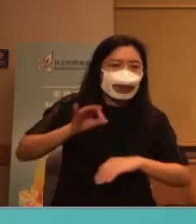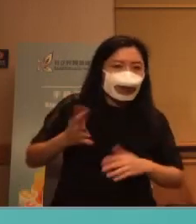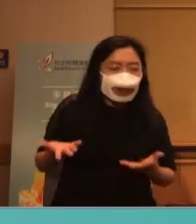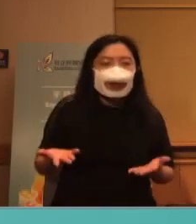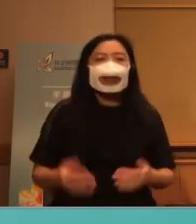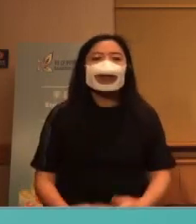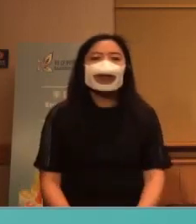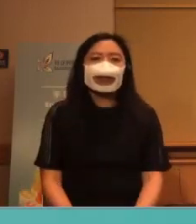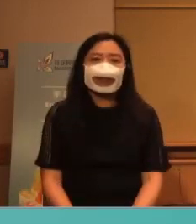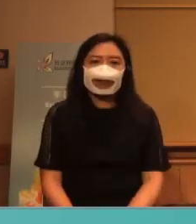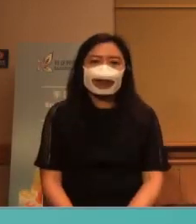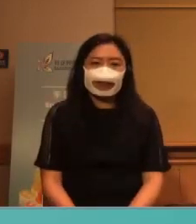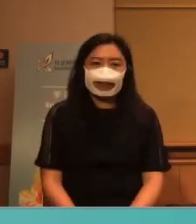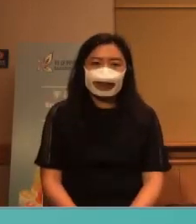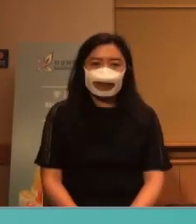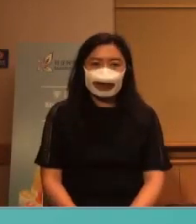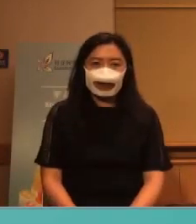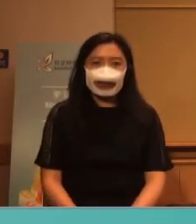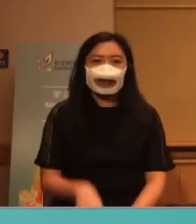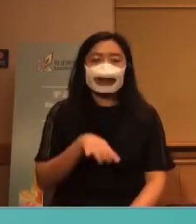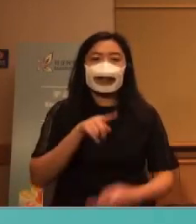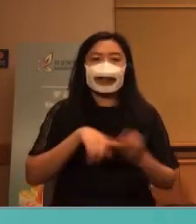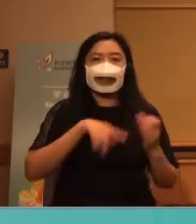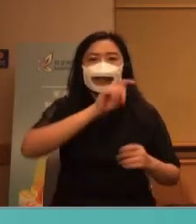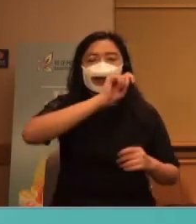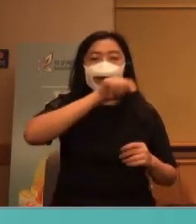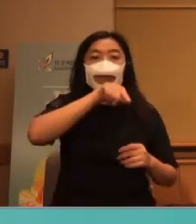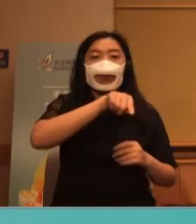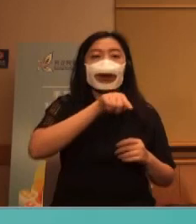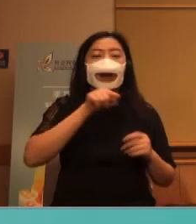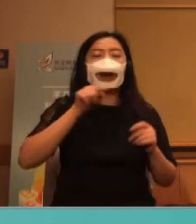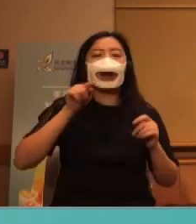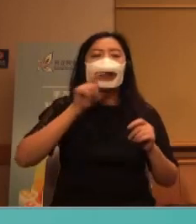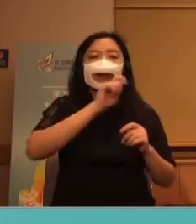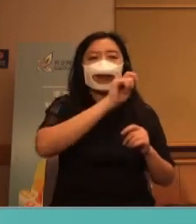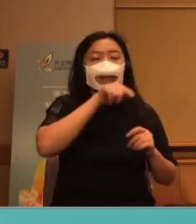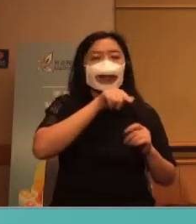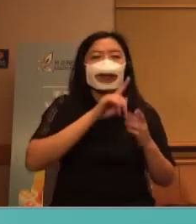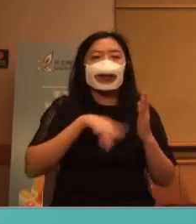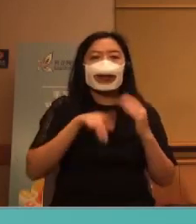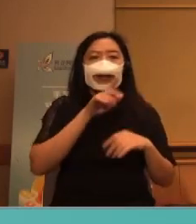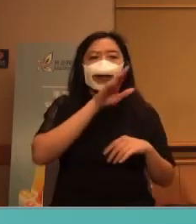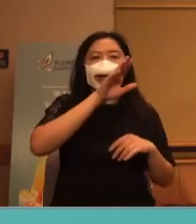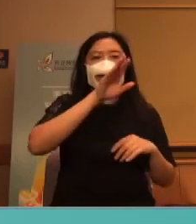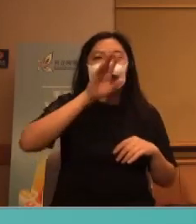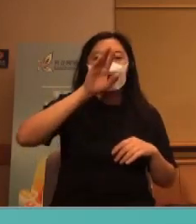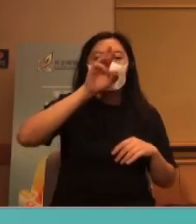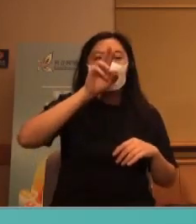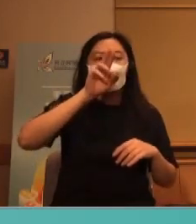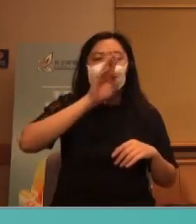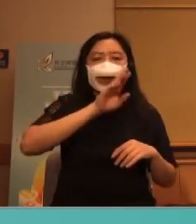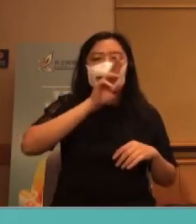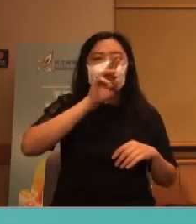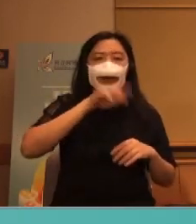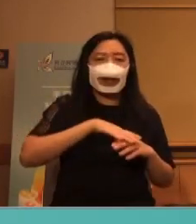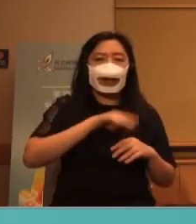thing about Terra, the 3 Arrows capital, and then you saw the whole incident with the whole FTX things. I think criminally, in terms from a